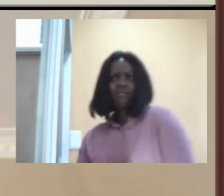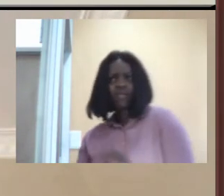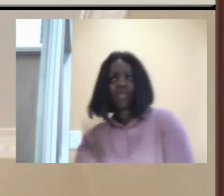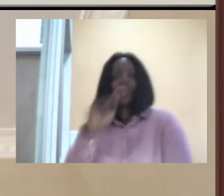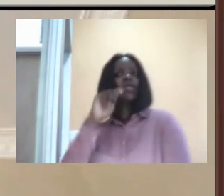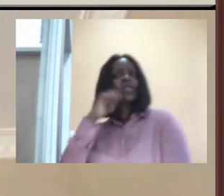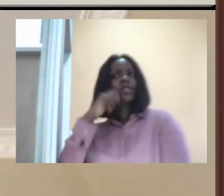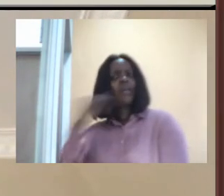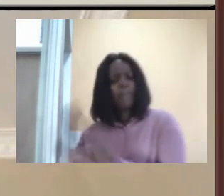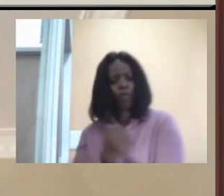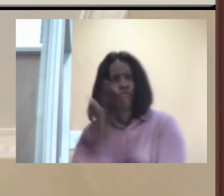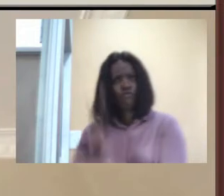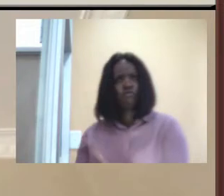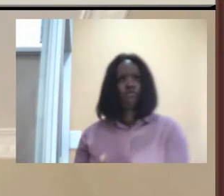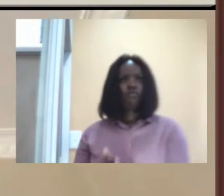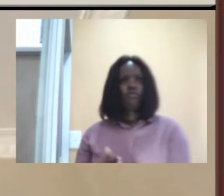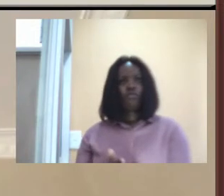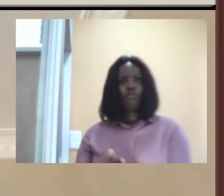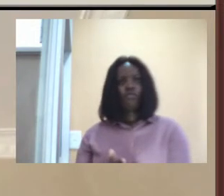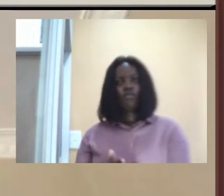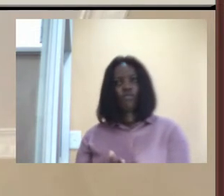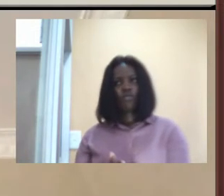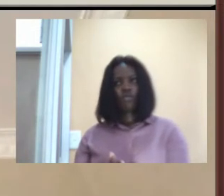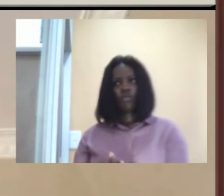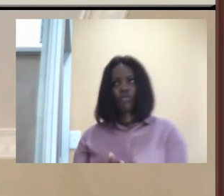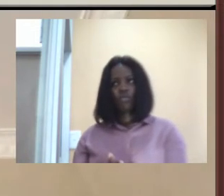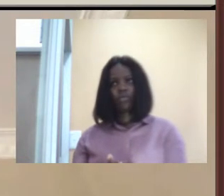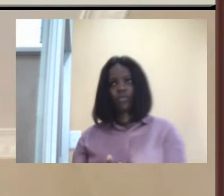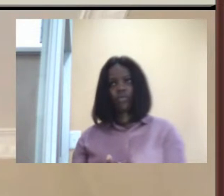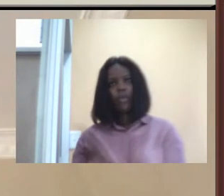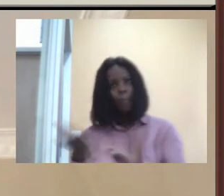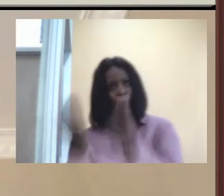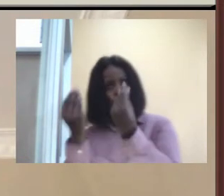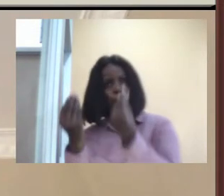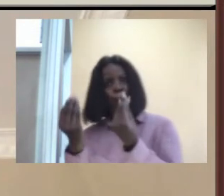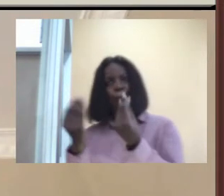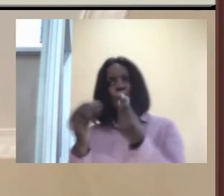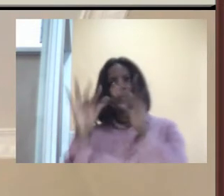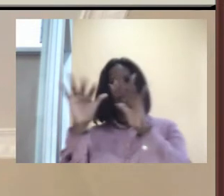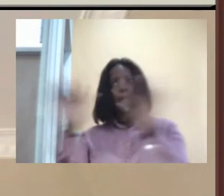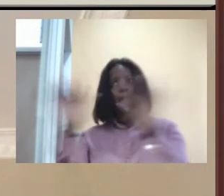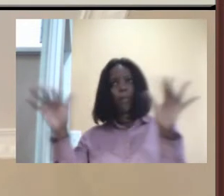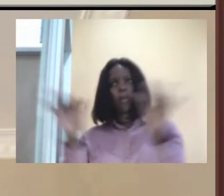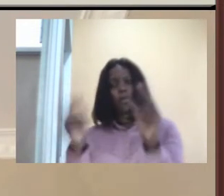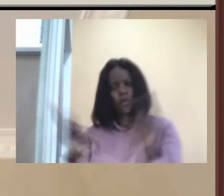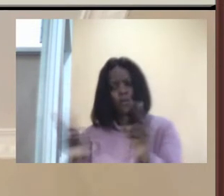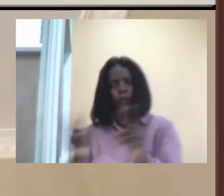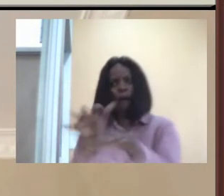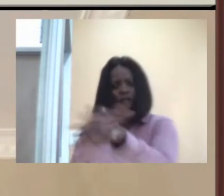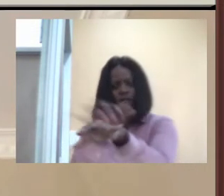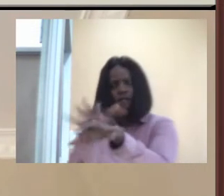Zikalala, is making sure that this is becoming a reality, that they also participate